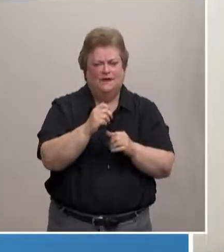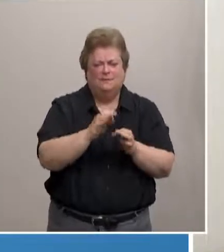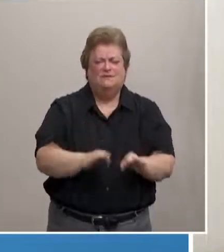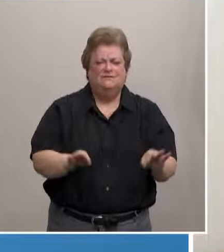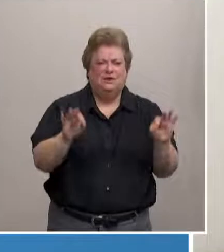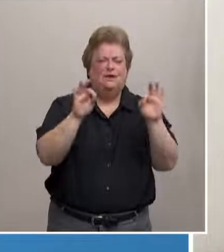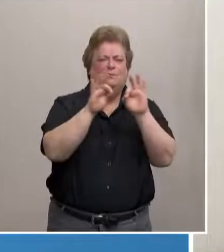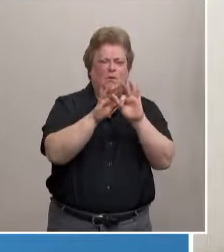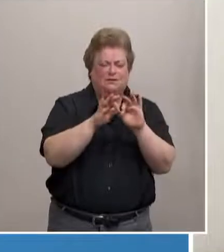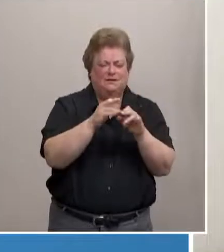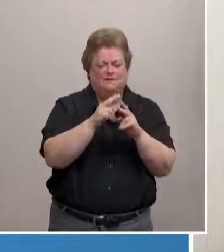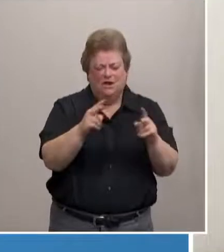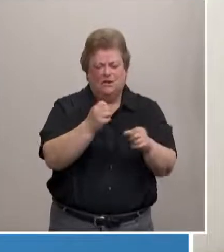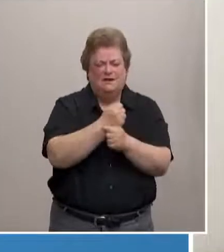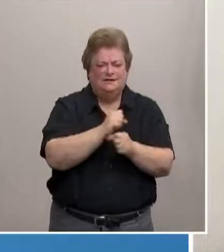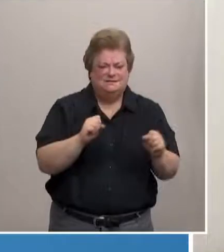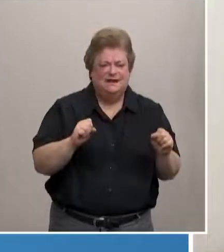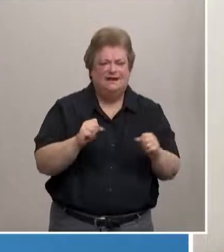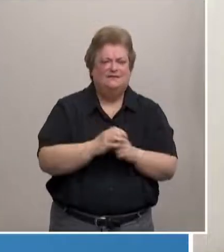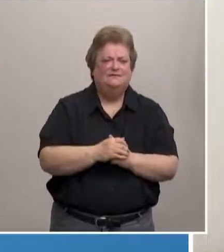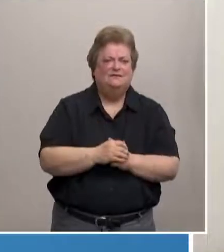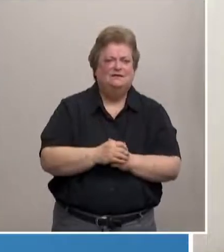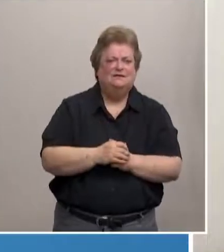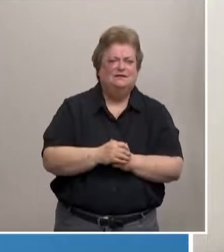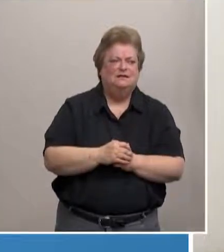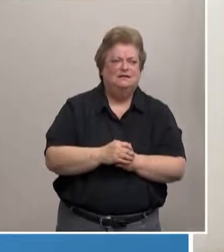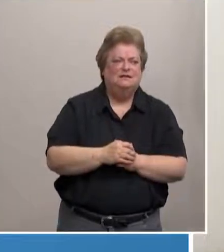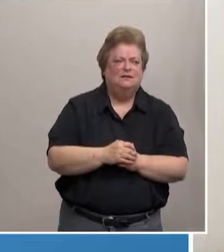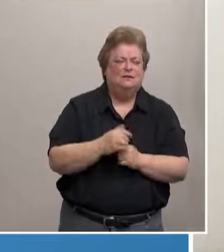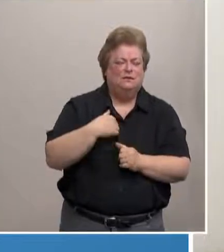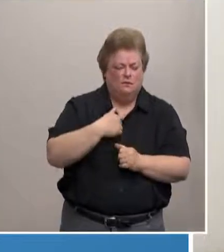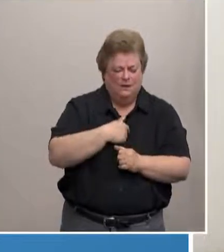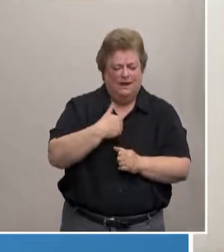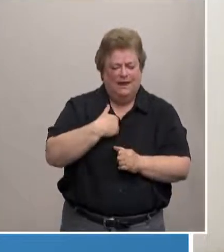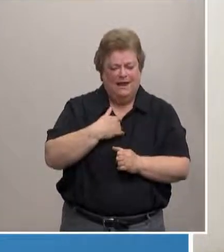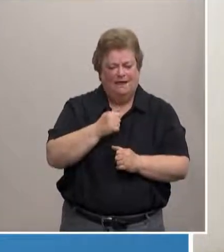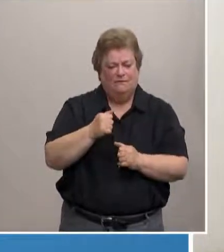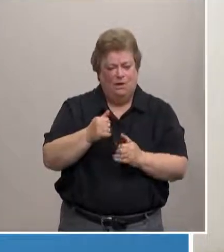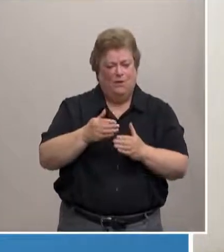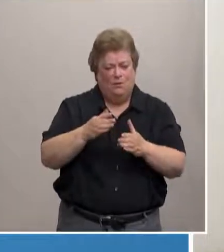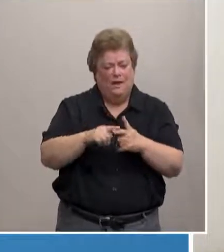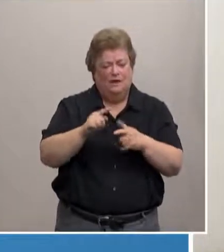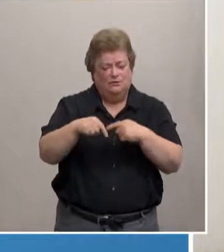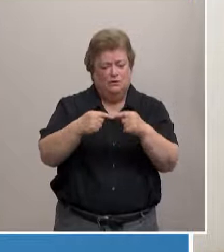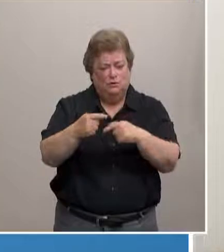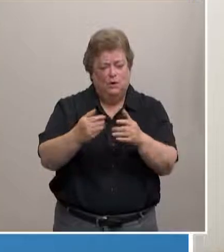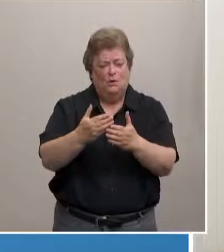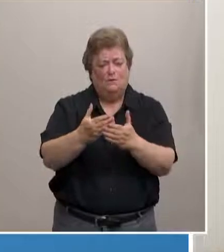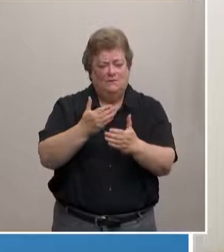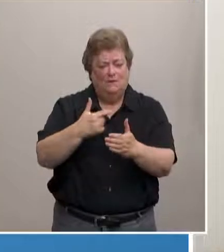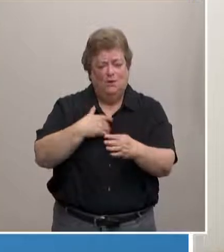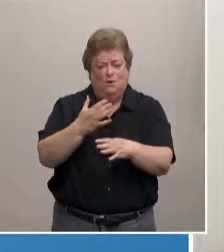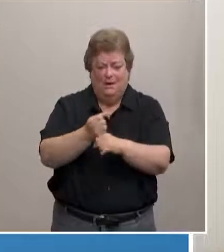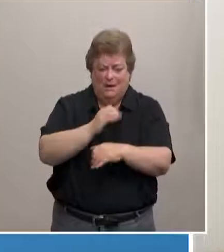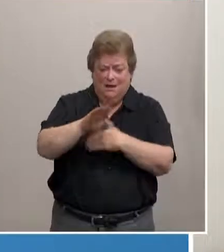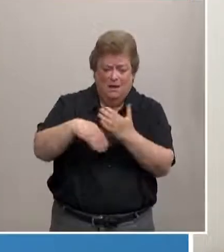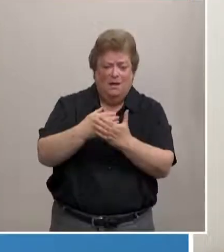important. It's very safe. We have a ways to go still to get a lot more people vaccinated,